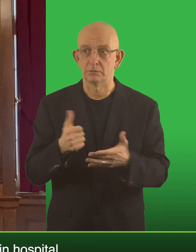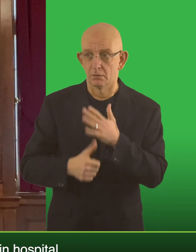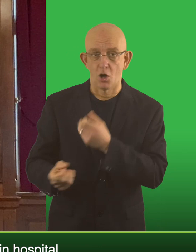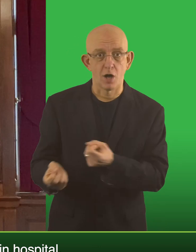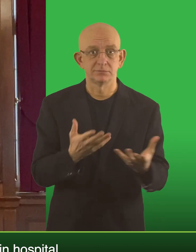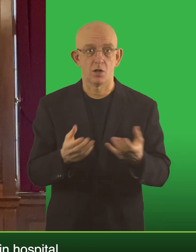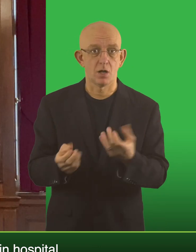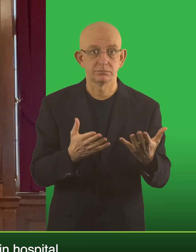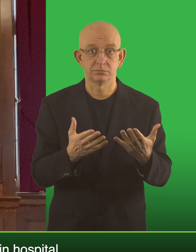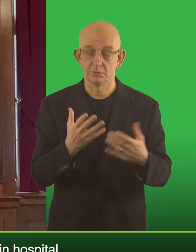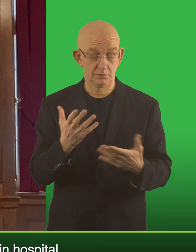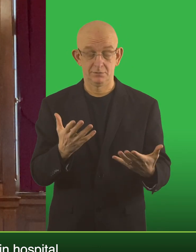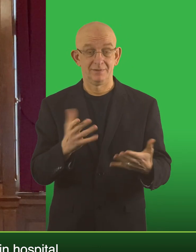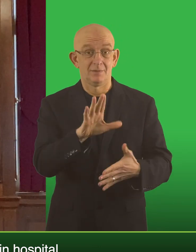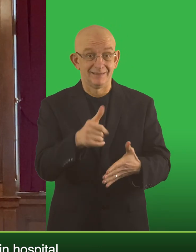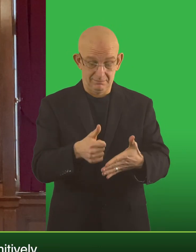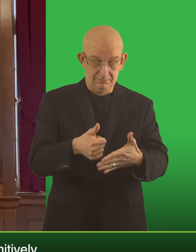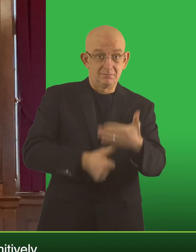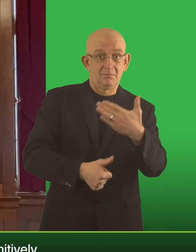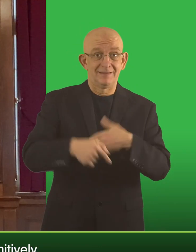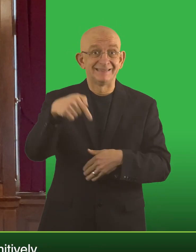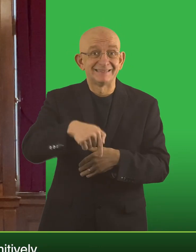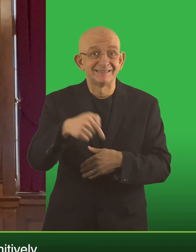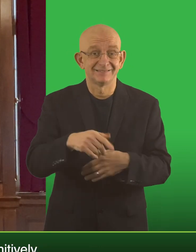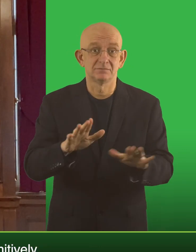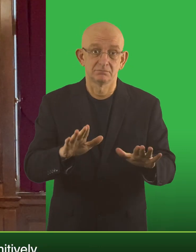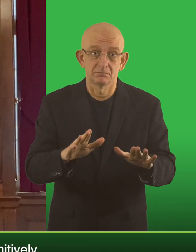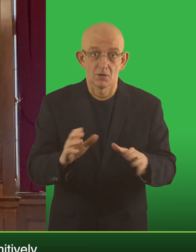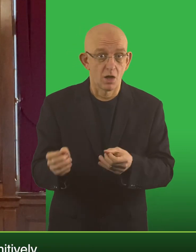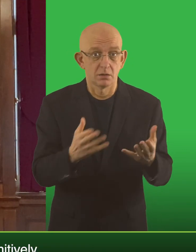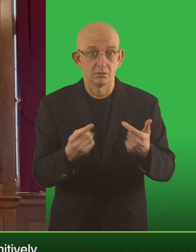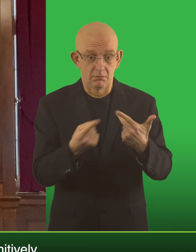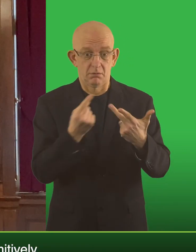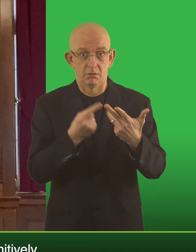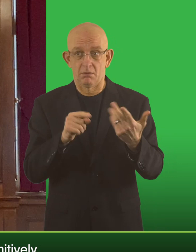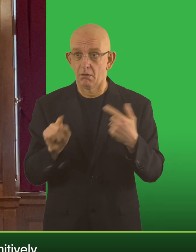beginning to be seen in hospital. Well, no, it's well beyond beginning. It is being seen very definitively in